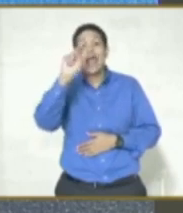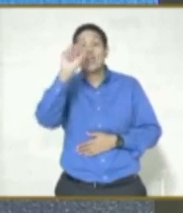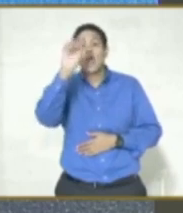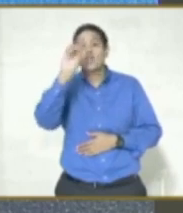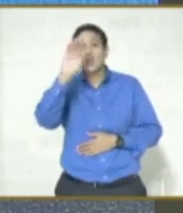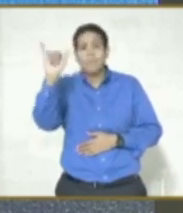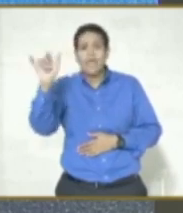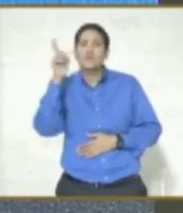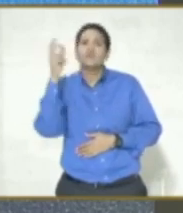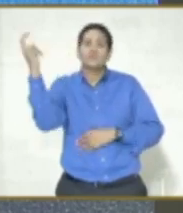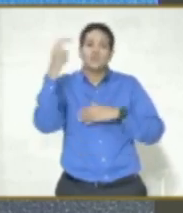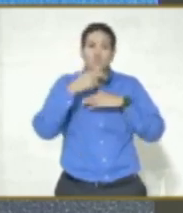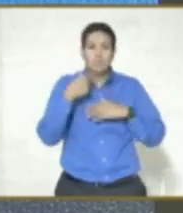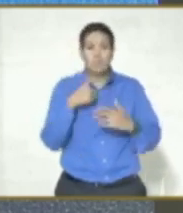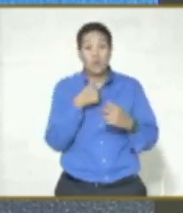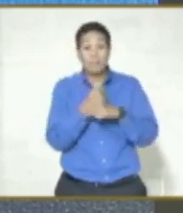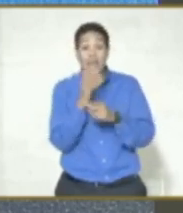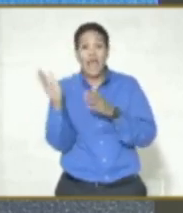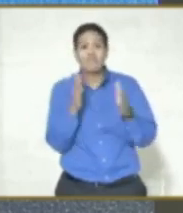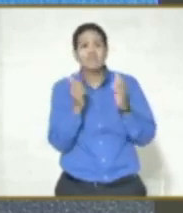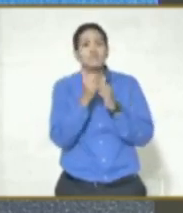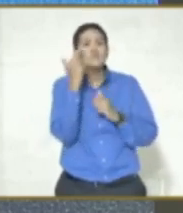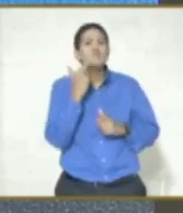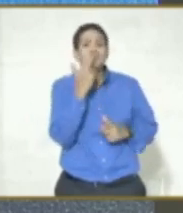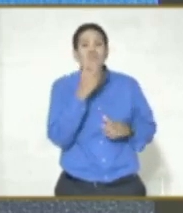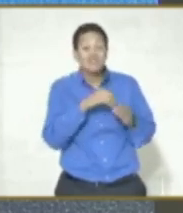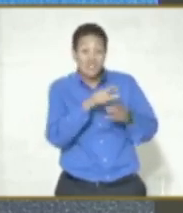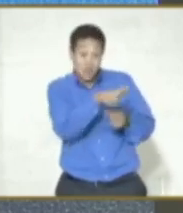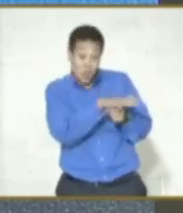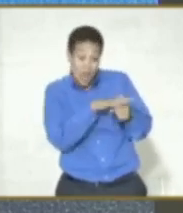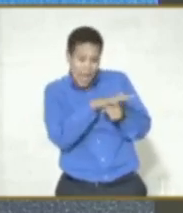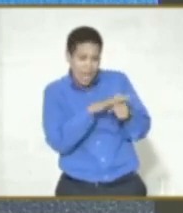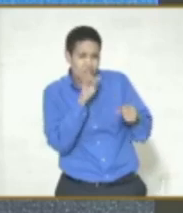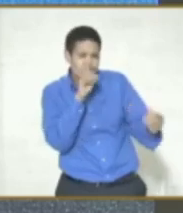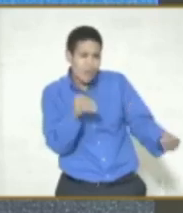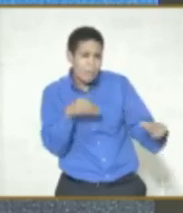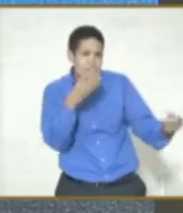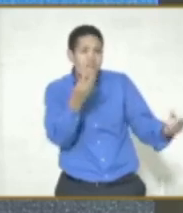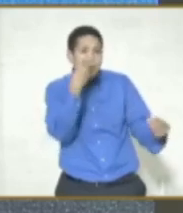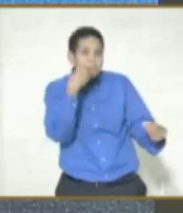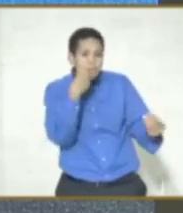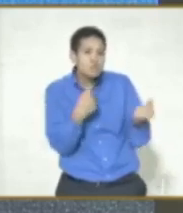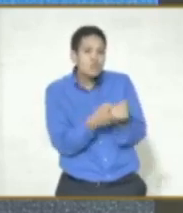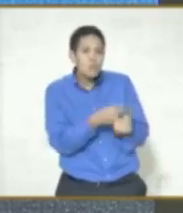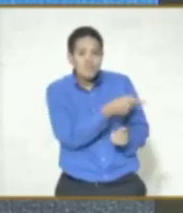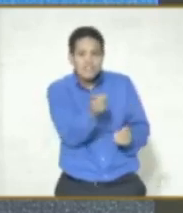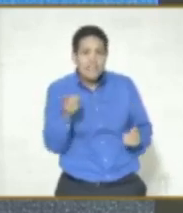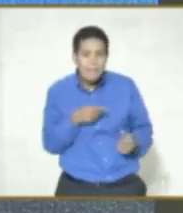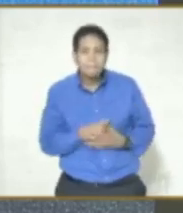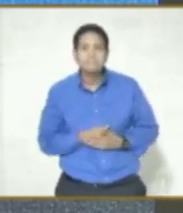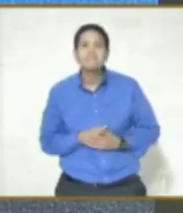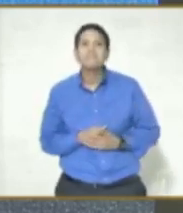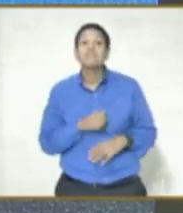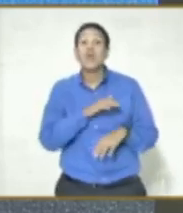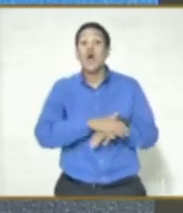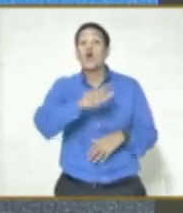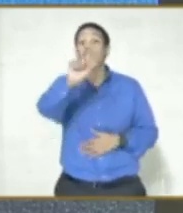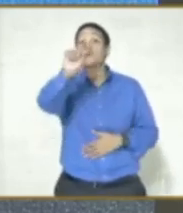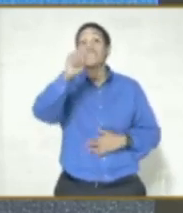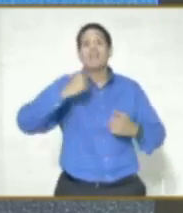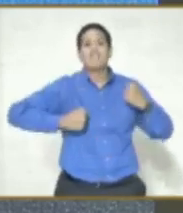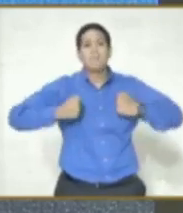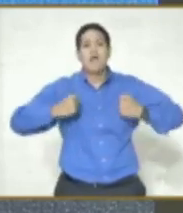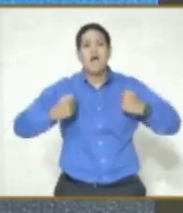make arrangements with restaurants in those areas to provide meals for them. On the 20th of March,